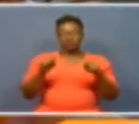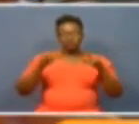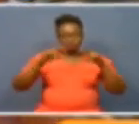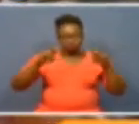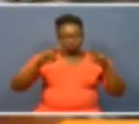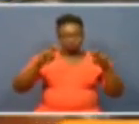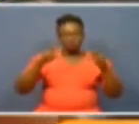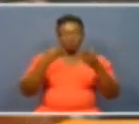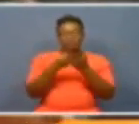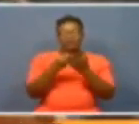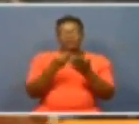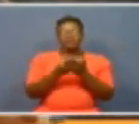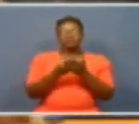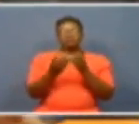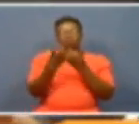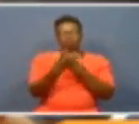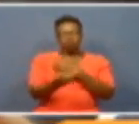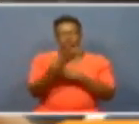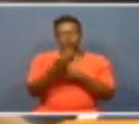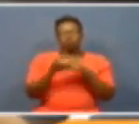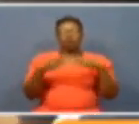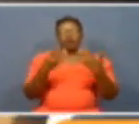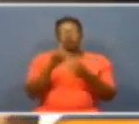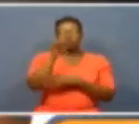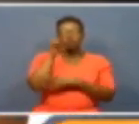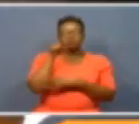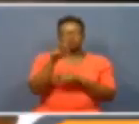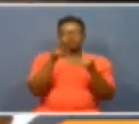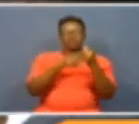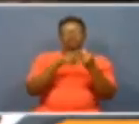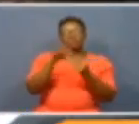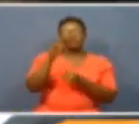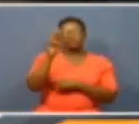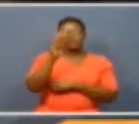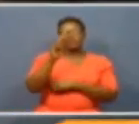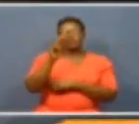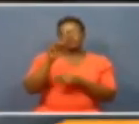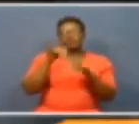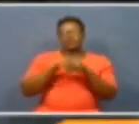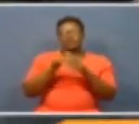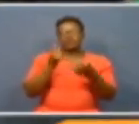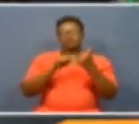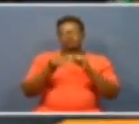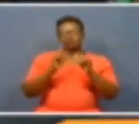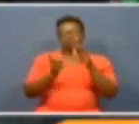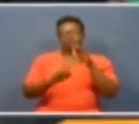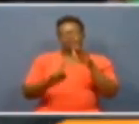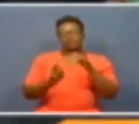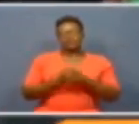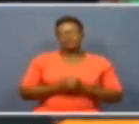wa pesa zaidi ya shilingi bilioni 1.7 kwenye wizara ya michezo.